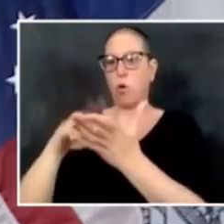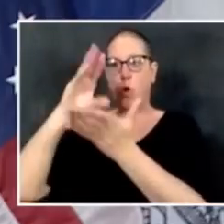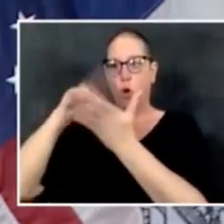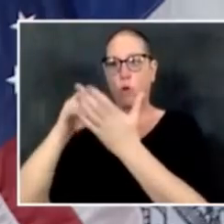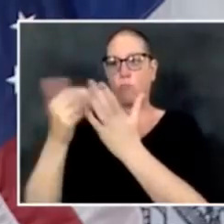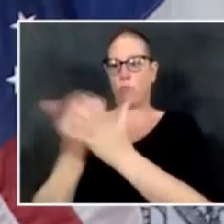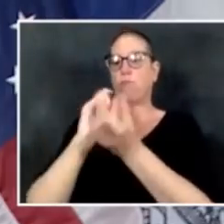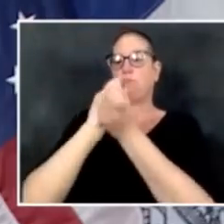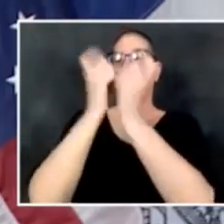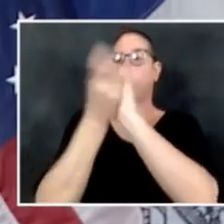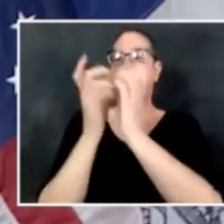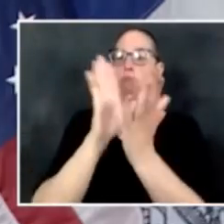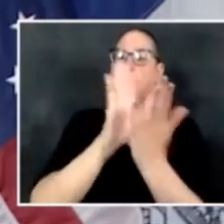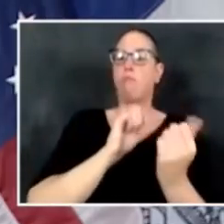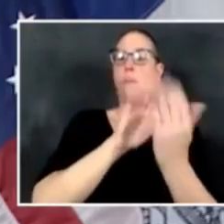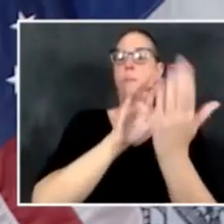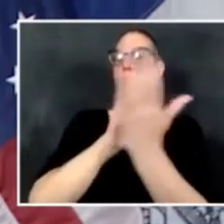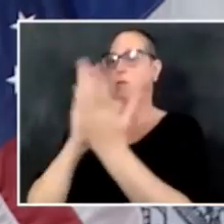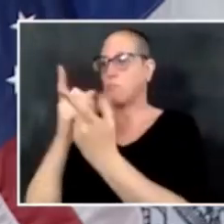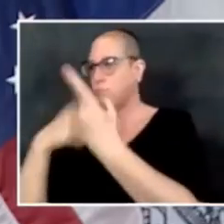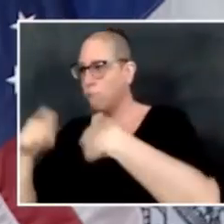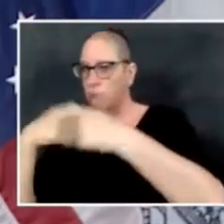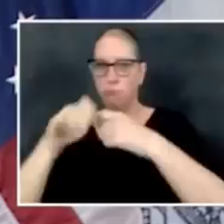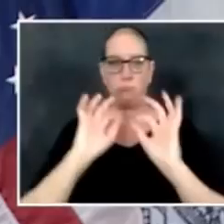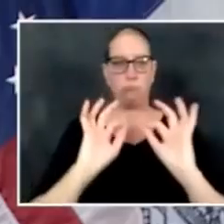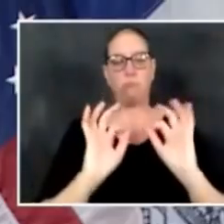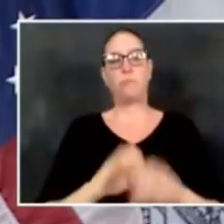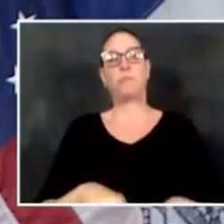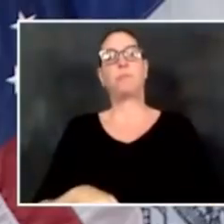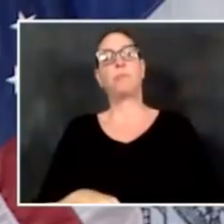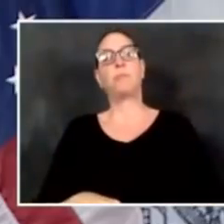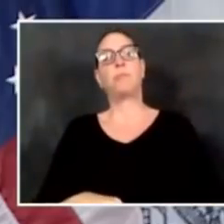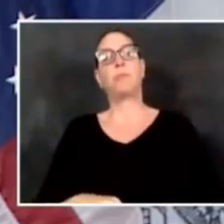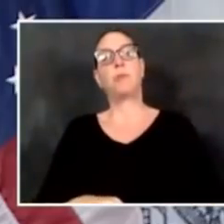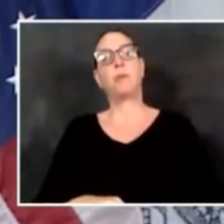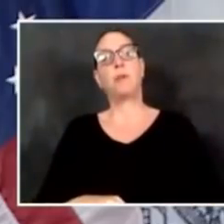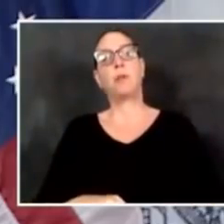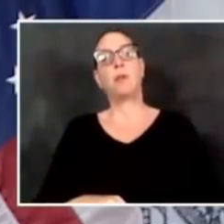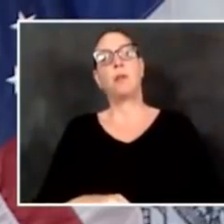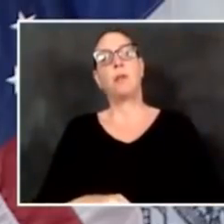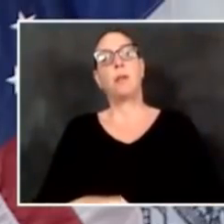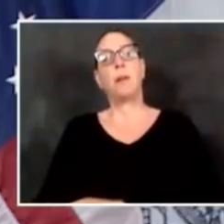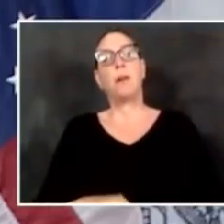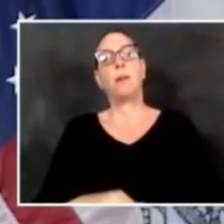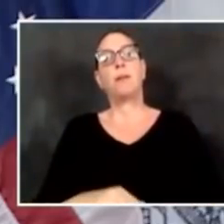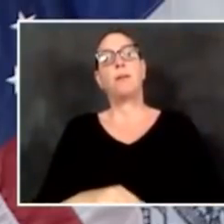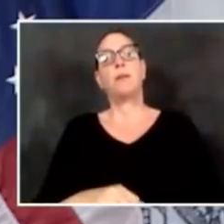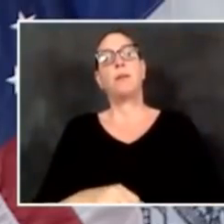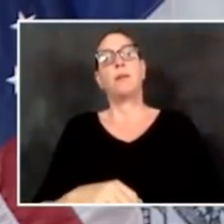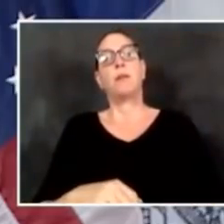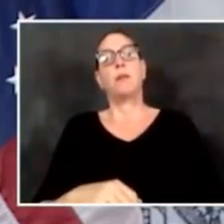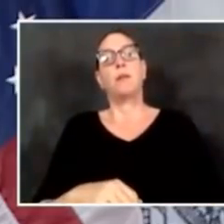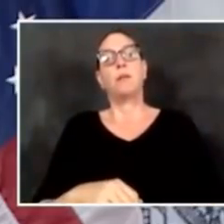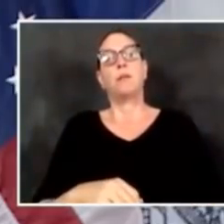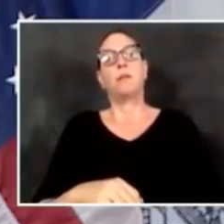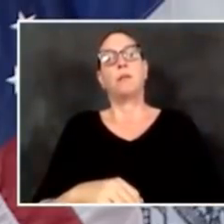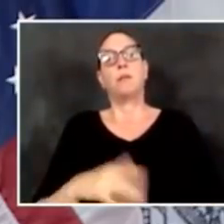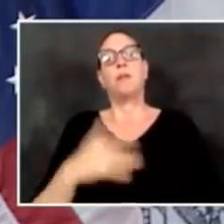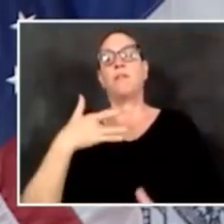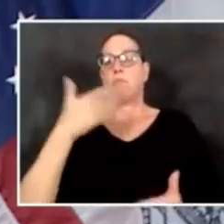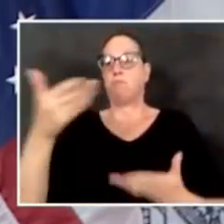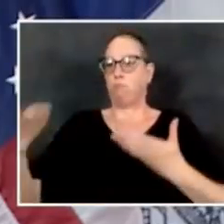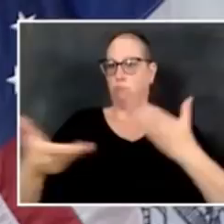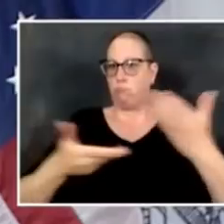more members of the NYPD are coming into service with this being the